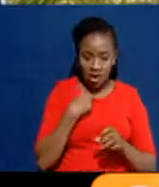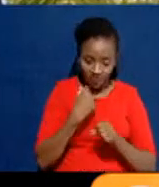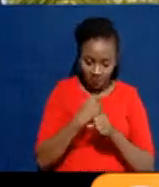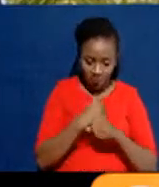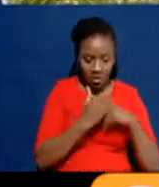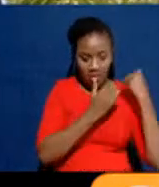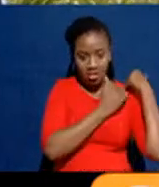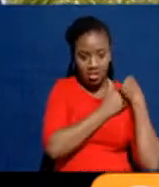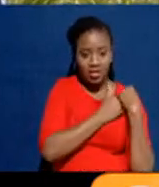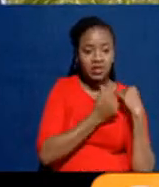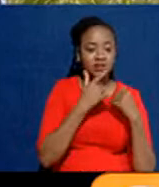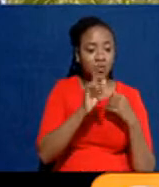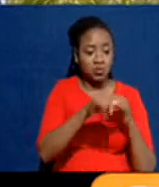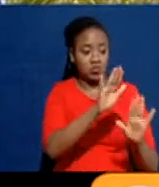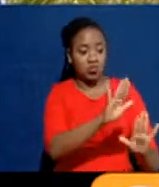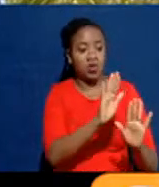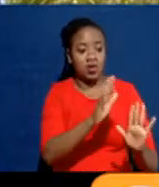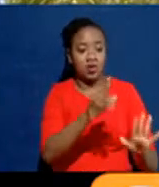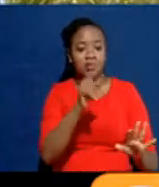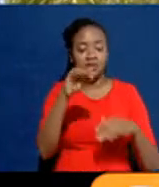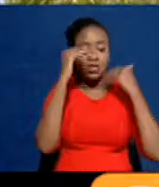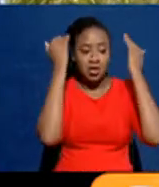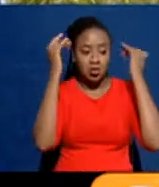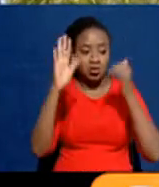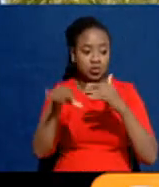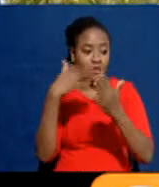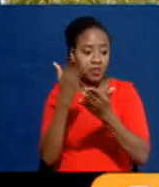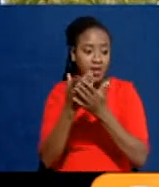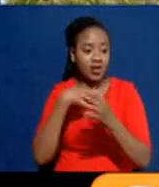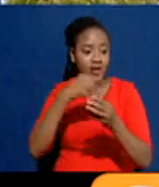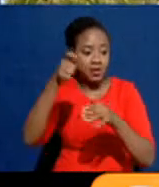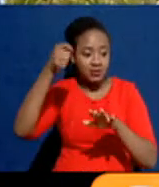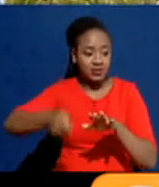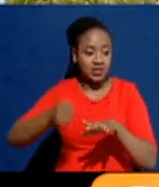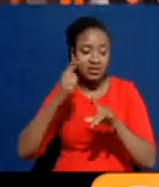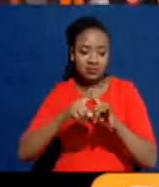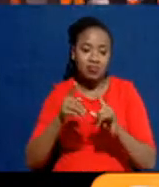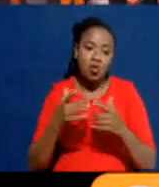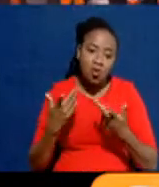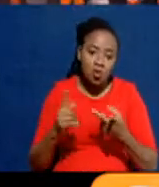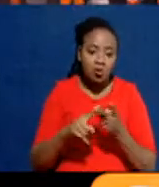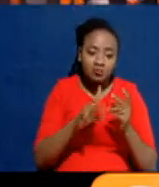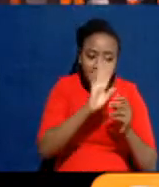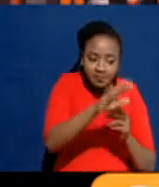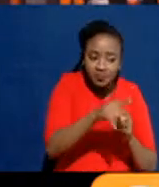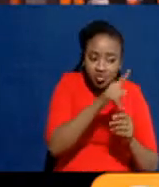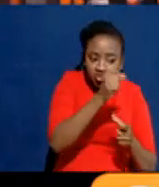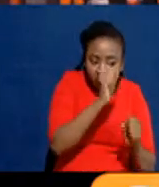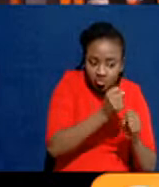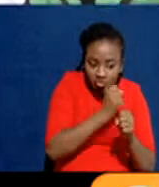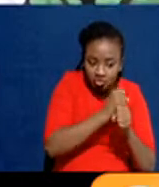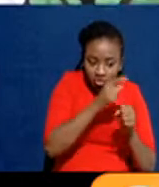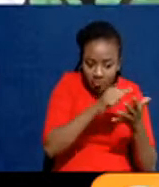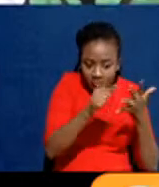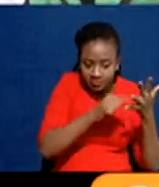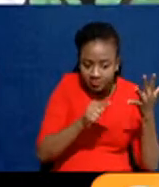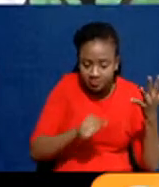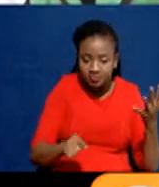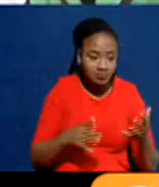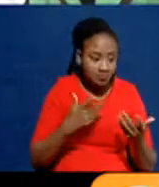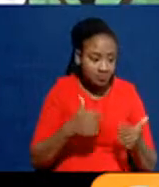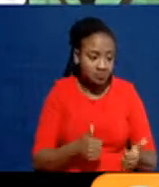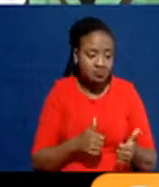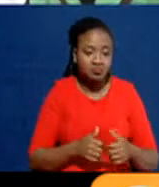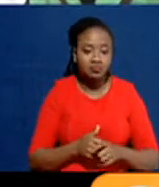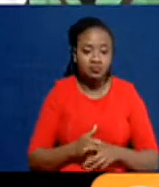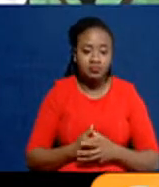okay, wait for the appeal at the Court of Appeal, or does he tell them, okay, in the meantime, there's something that you can do? I know